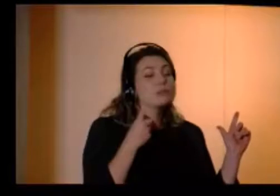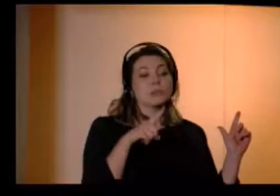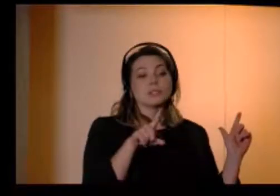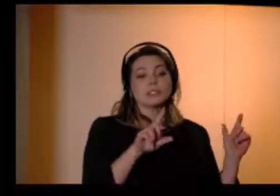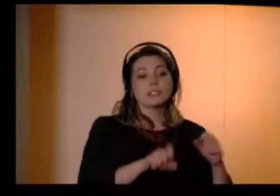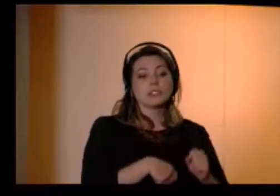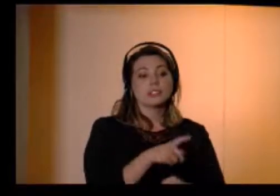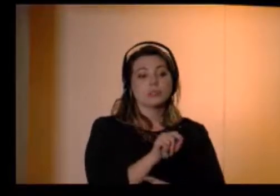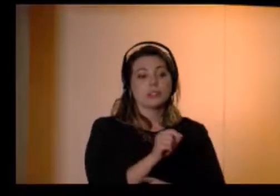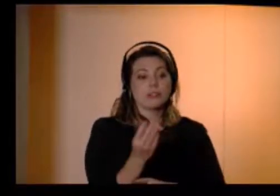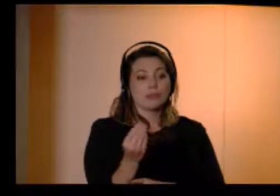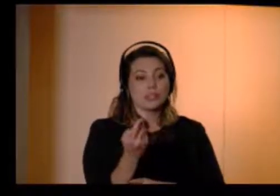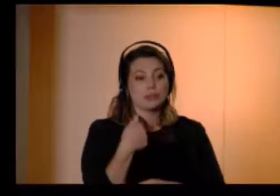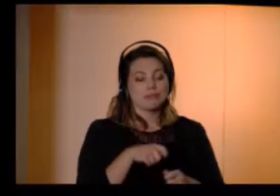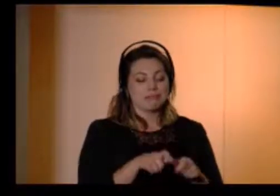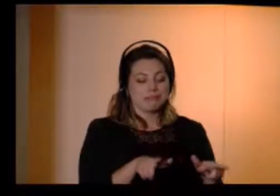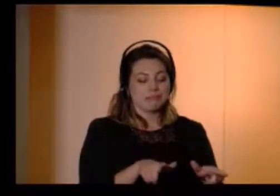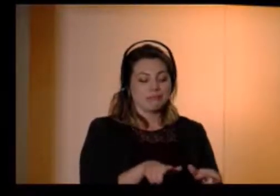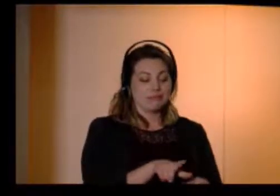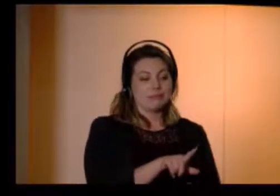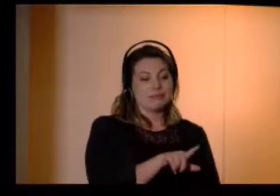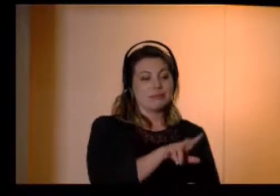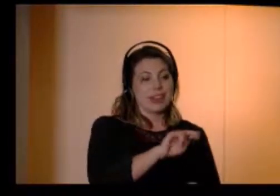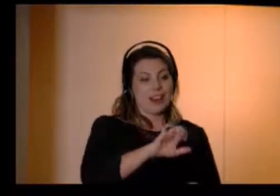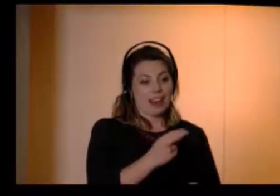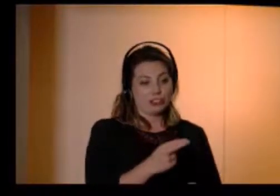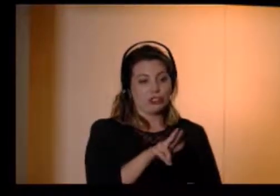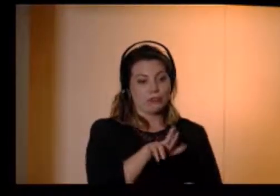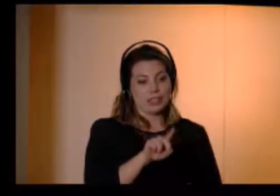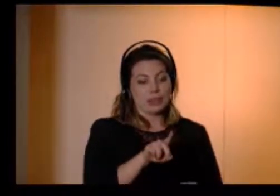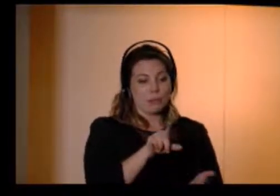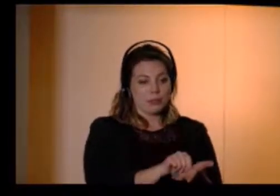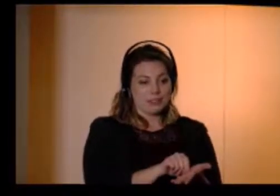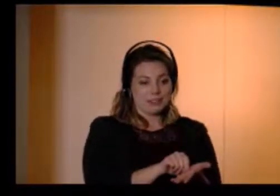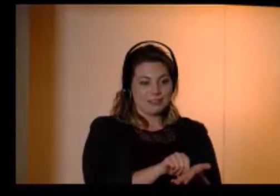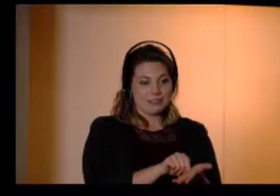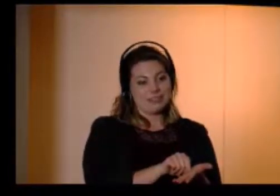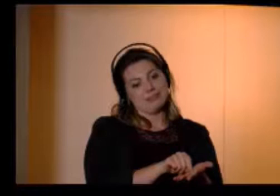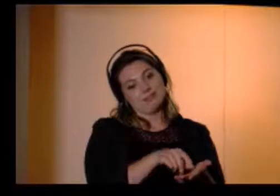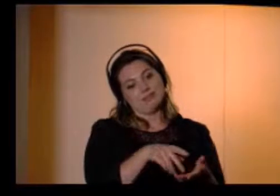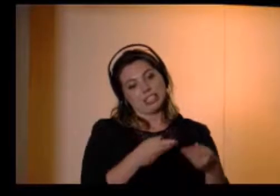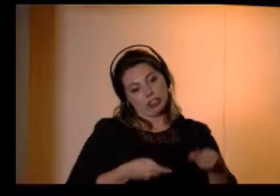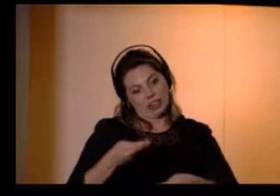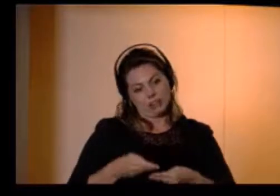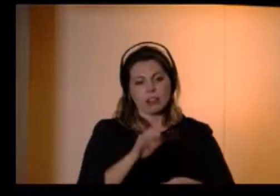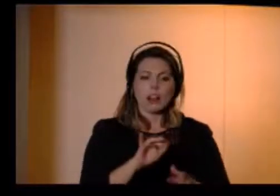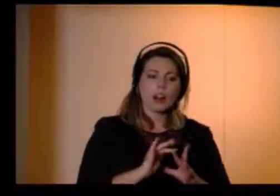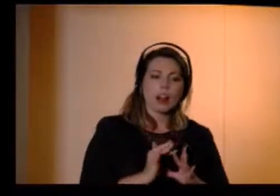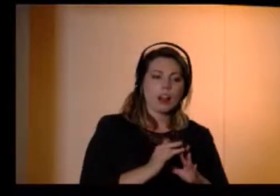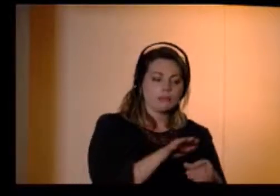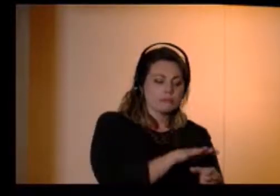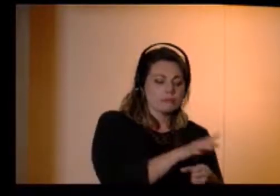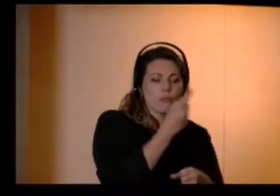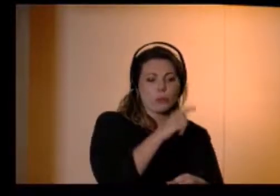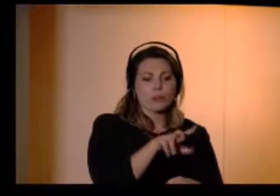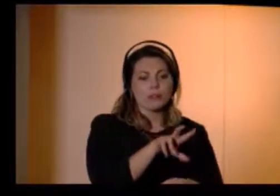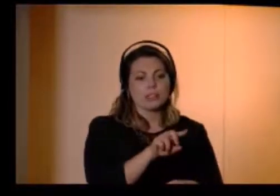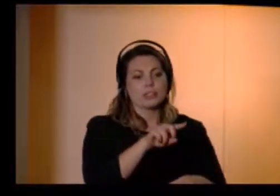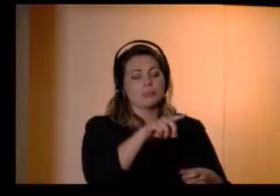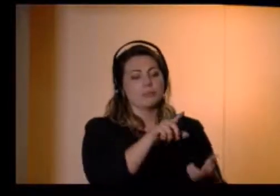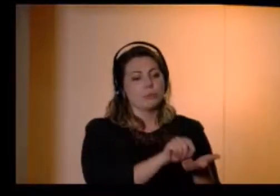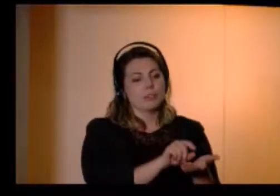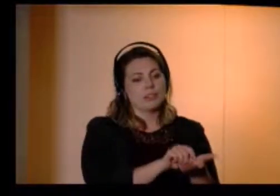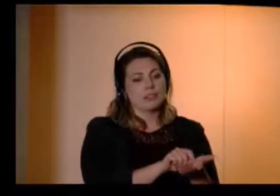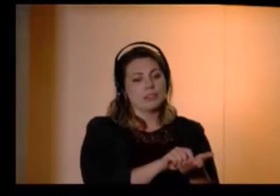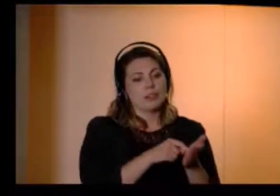2014, we launched the NIH 3D Print Exchange, which is an online repository for 3D printable models